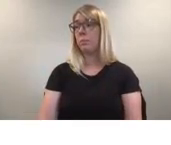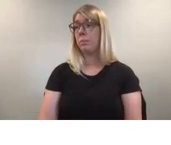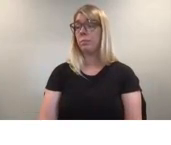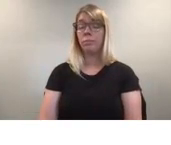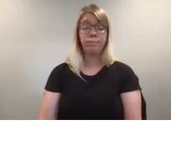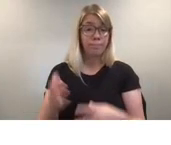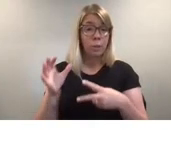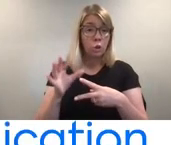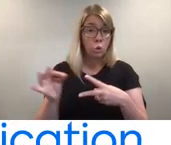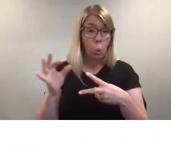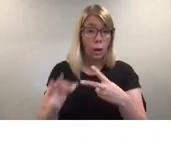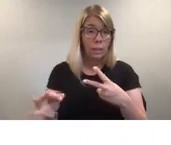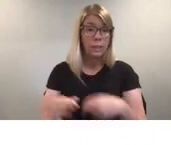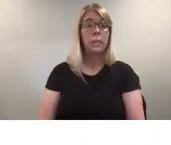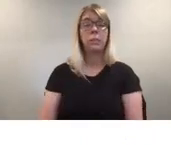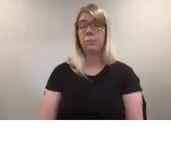choice,